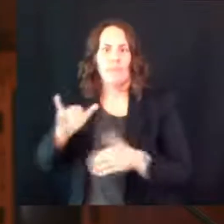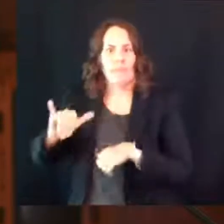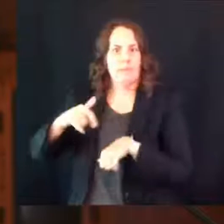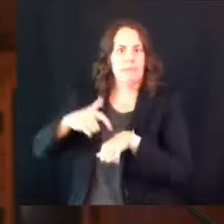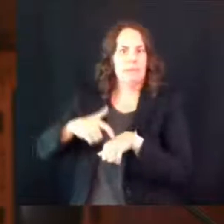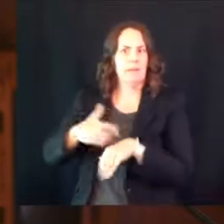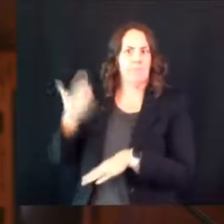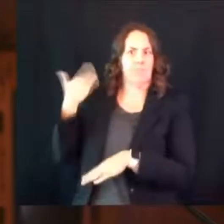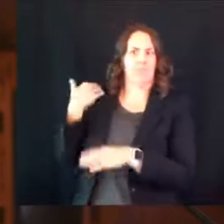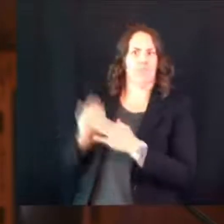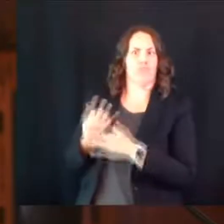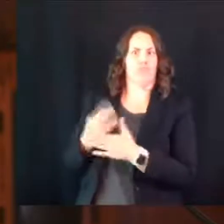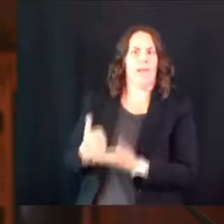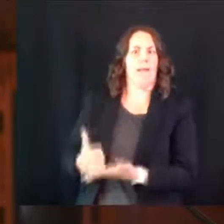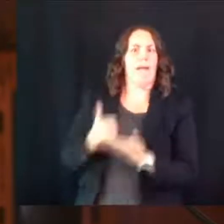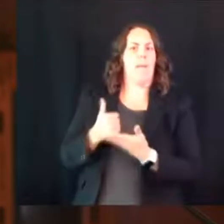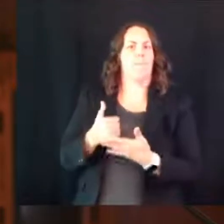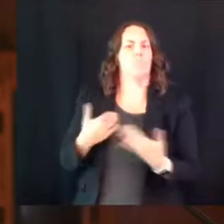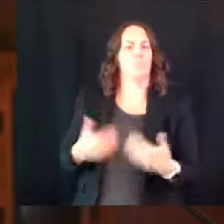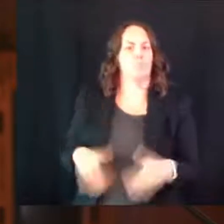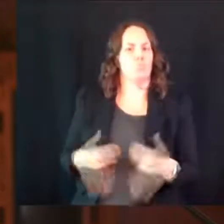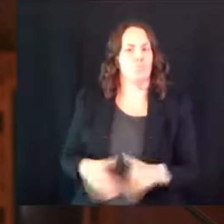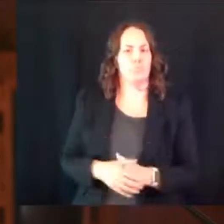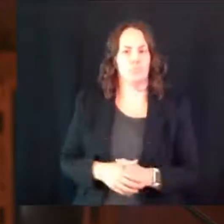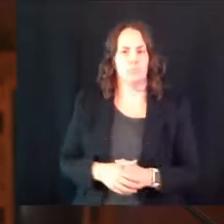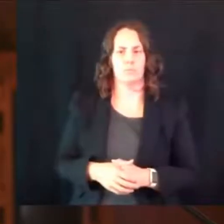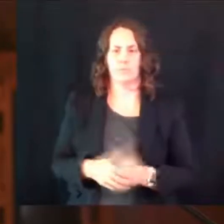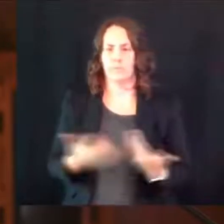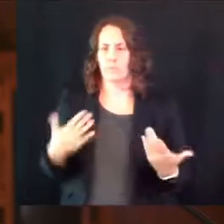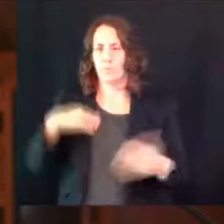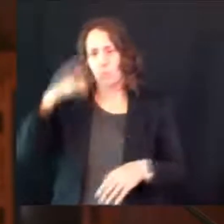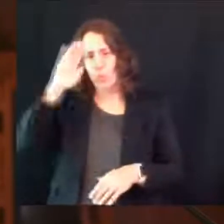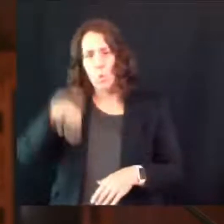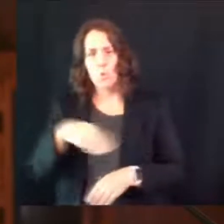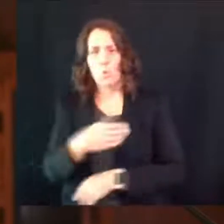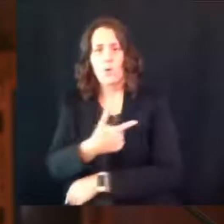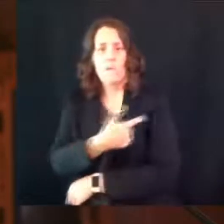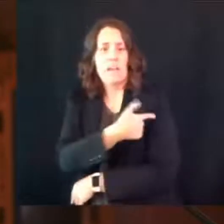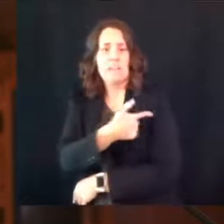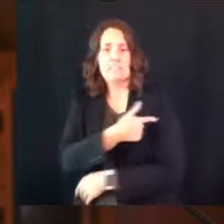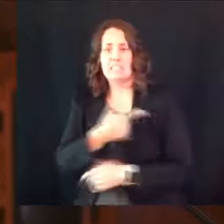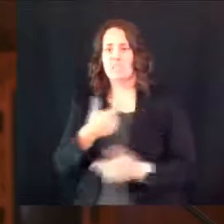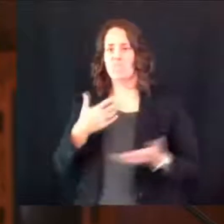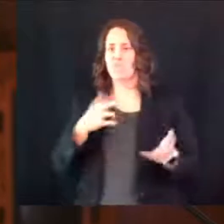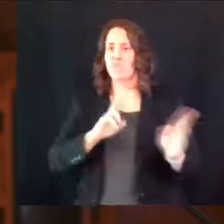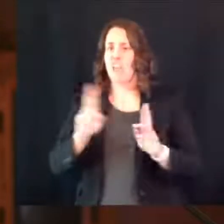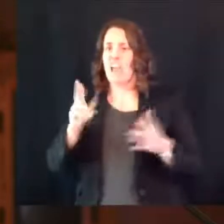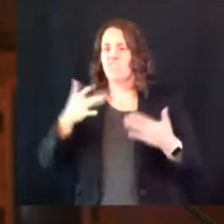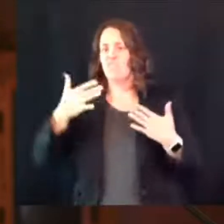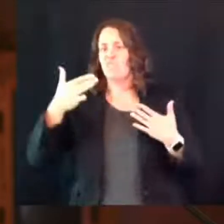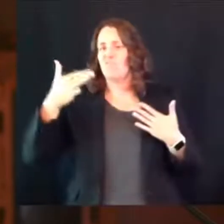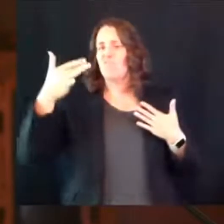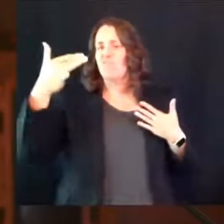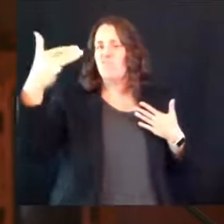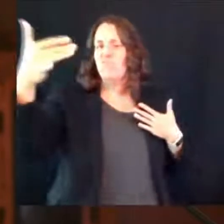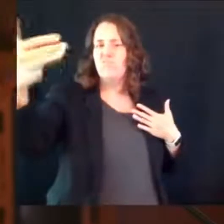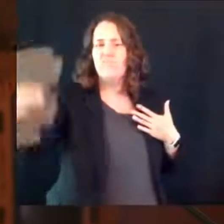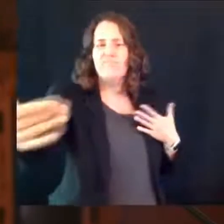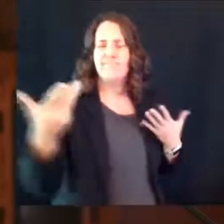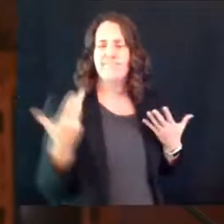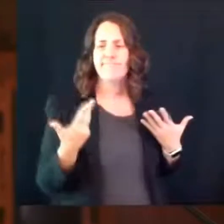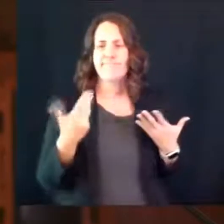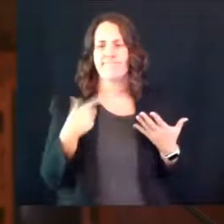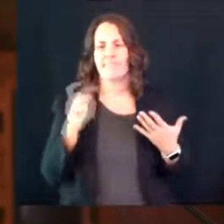term, and that we needed to do some work to get ready to keep doing battle with this virus, right? And so that meant building a